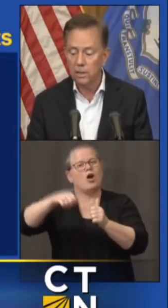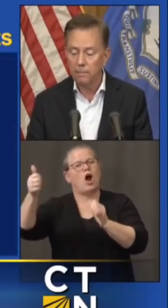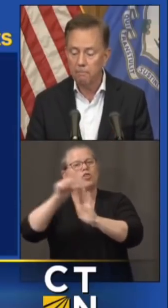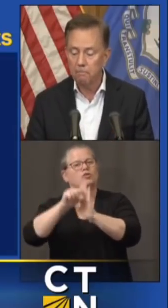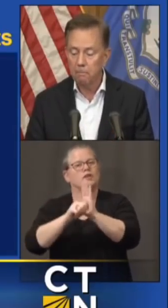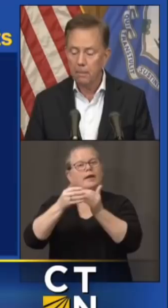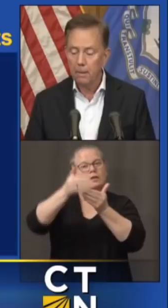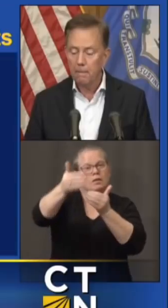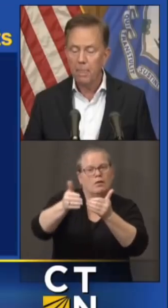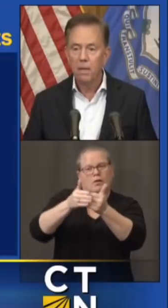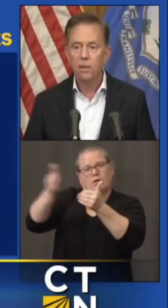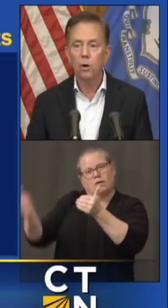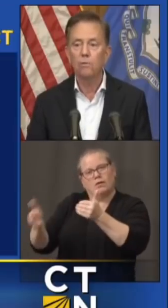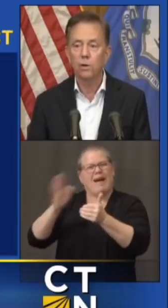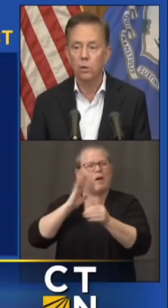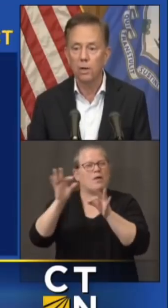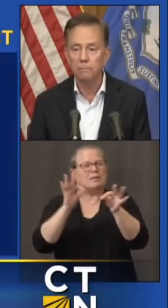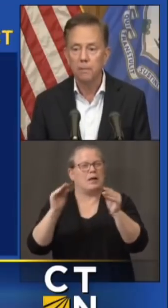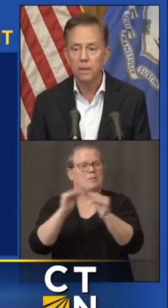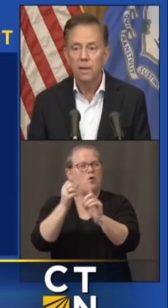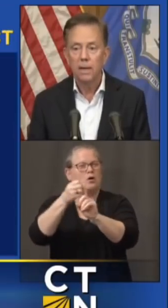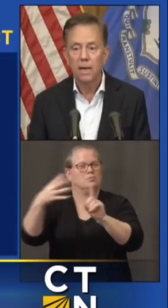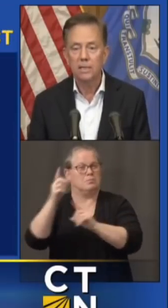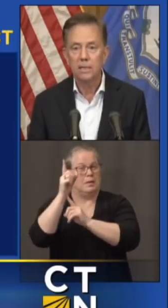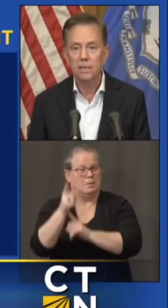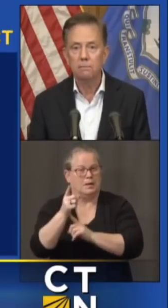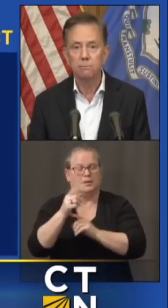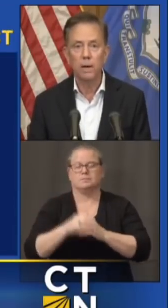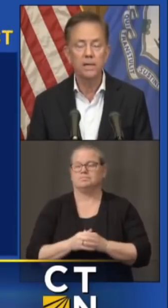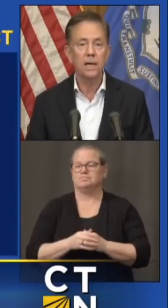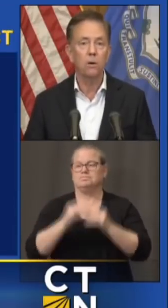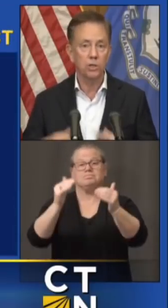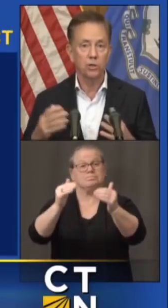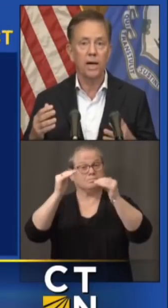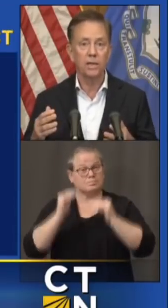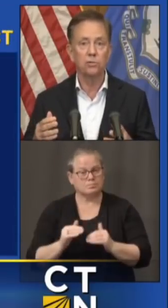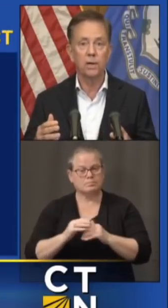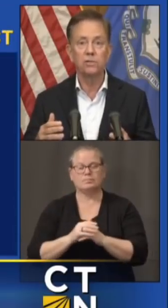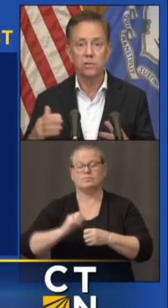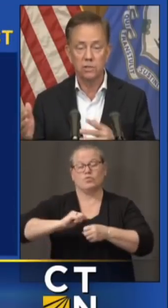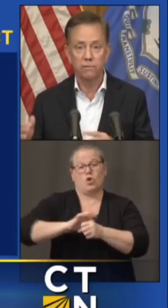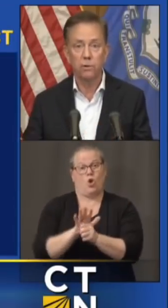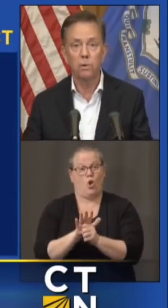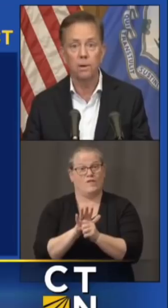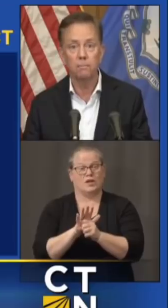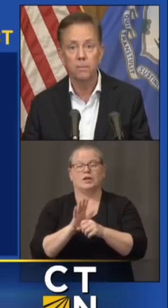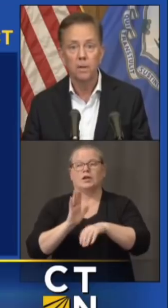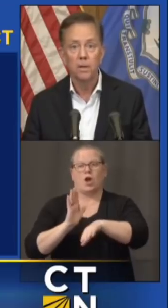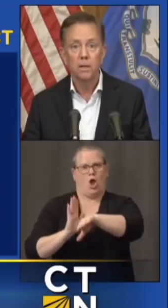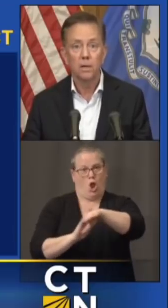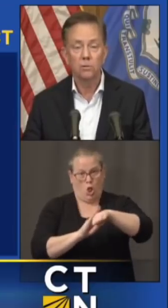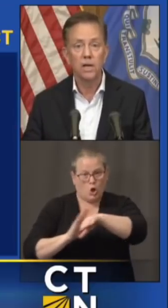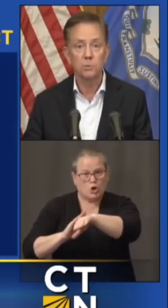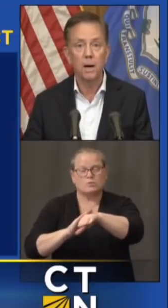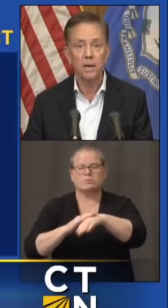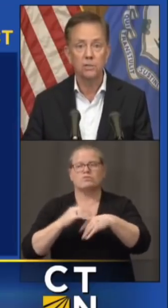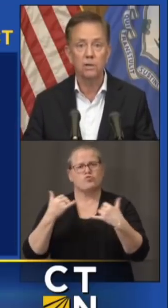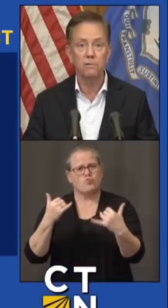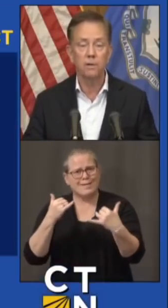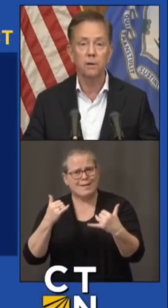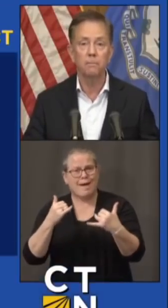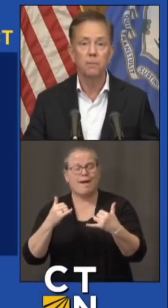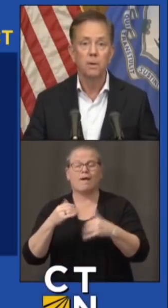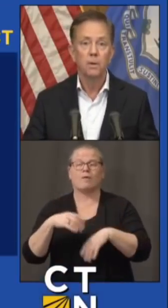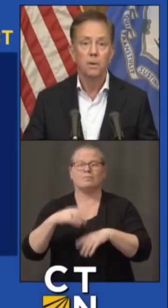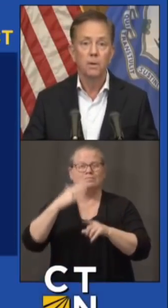chart the COVID alert. And right now, our track and trace is if you test